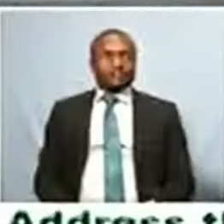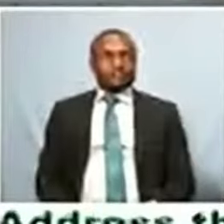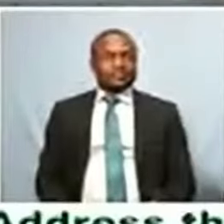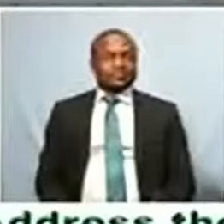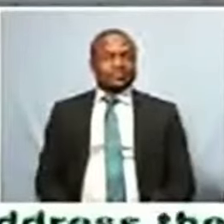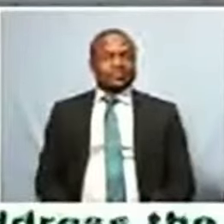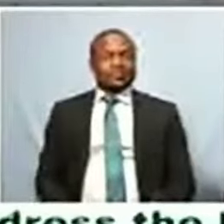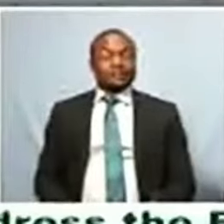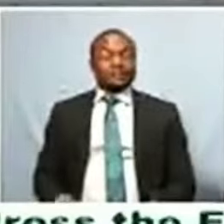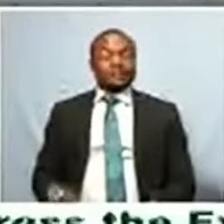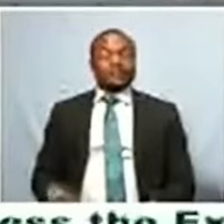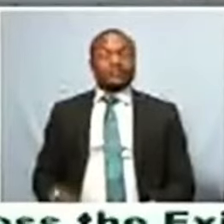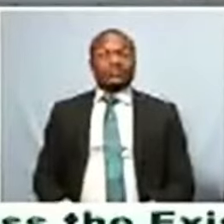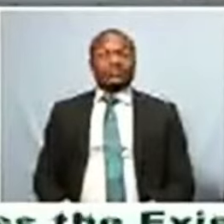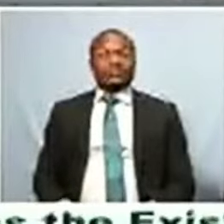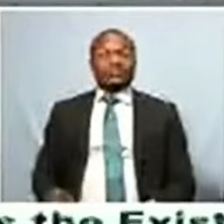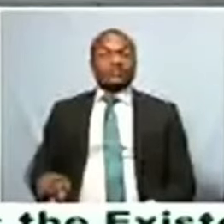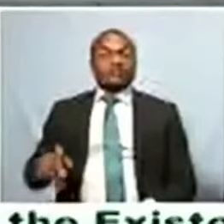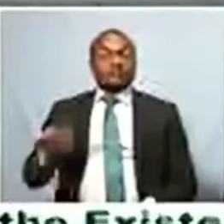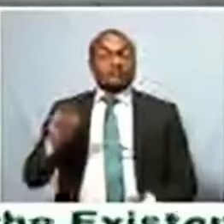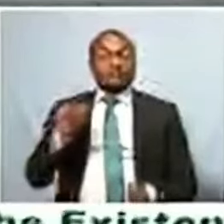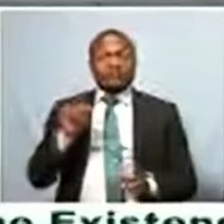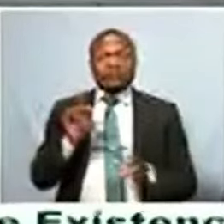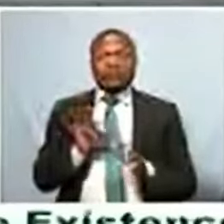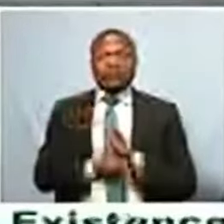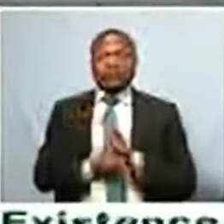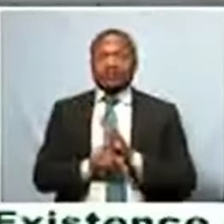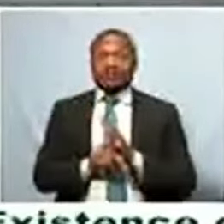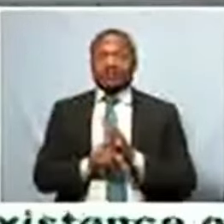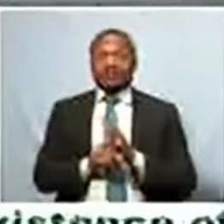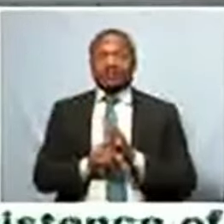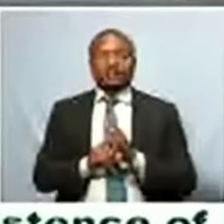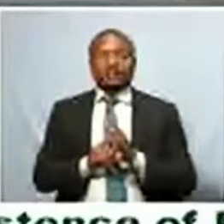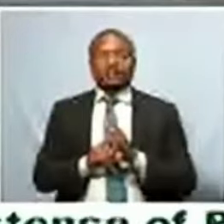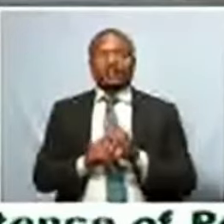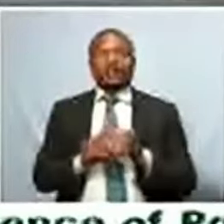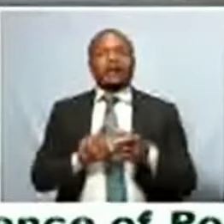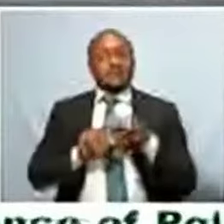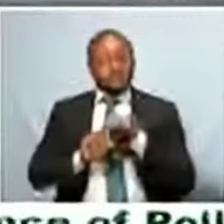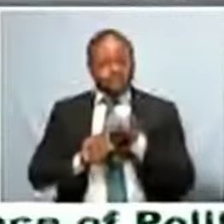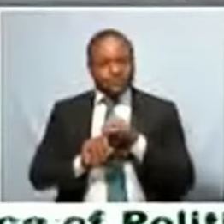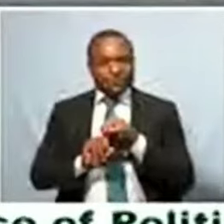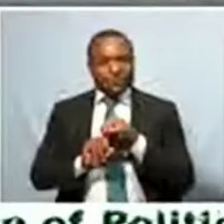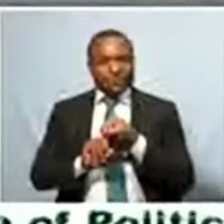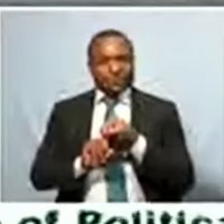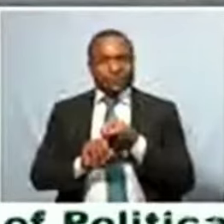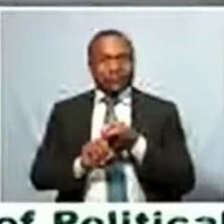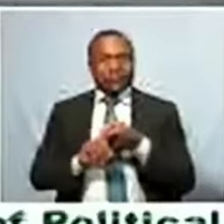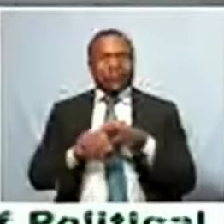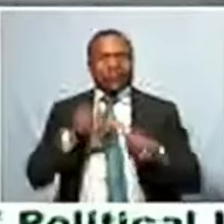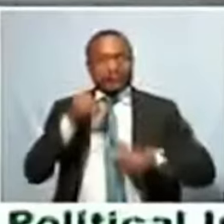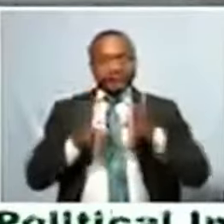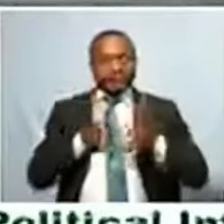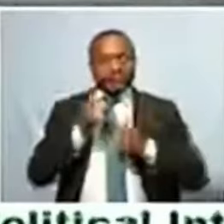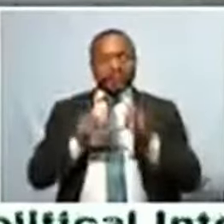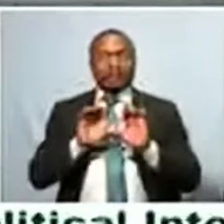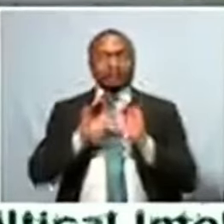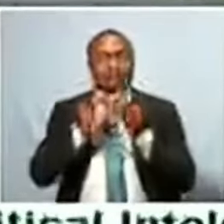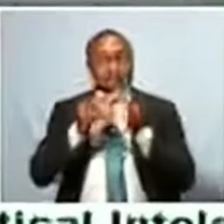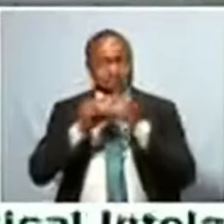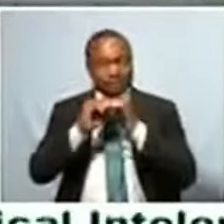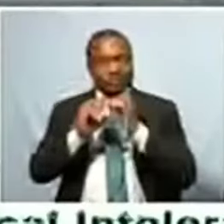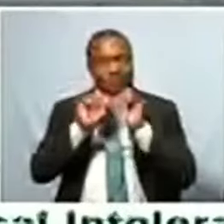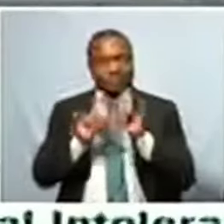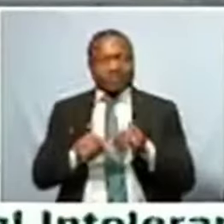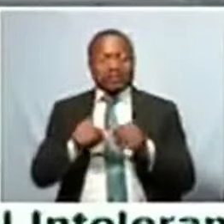killing the fraternal bonds that we enjoy from family level, and it can completely kill social